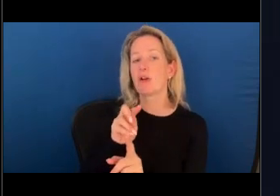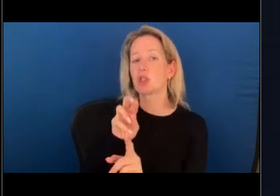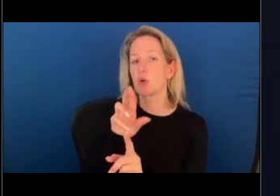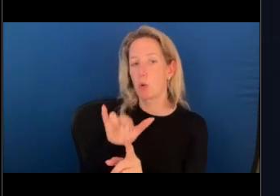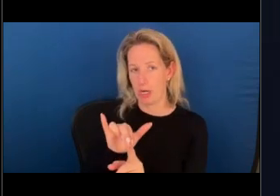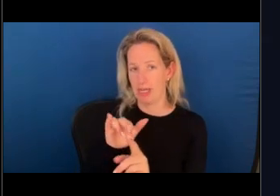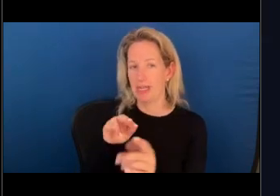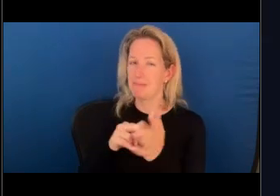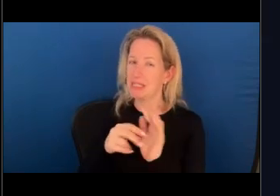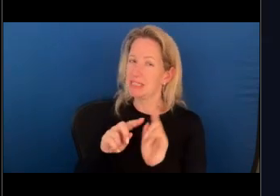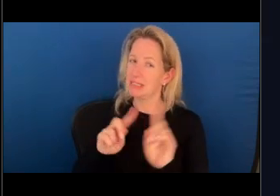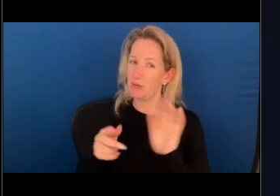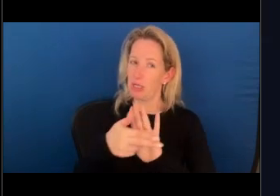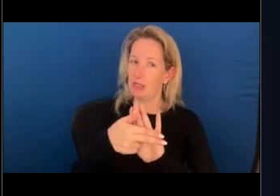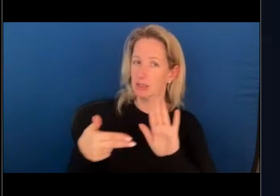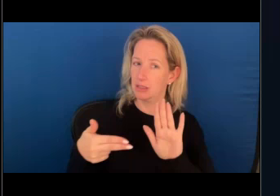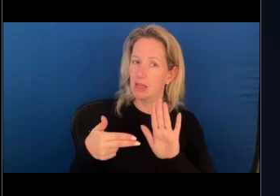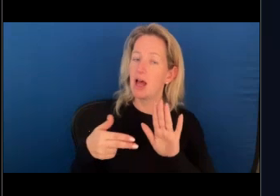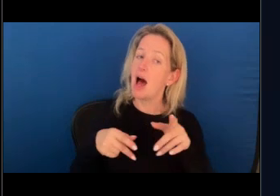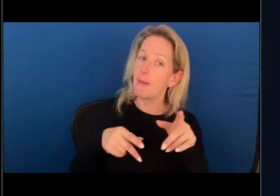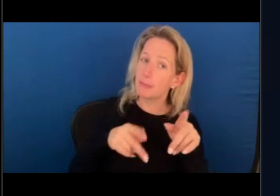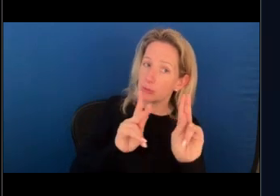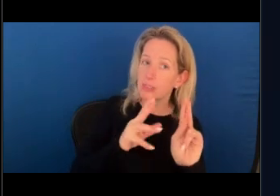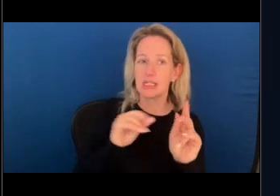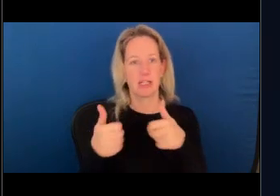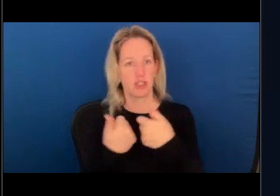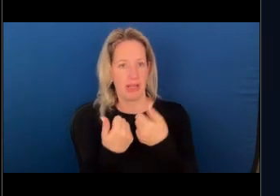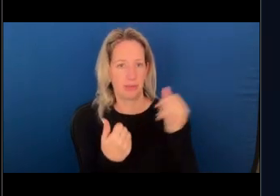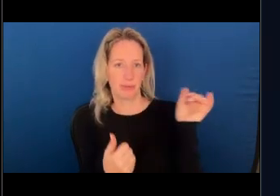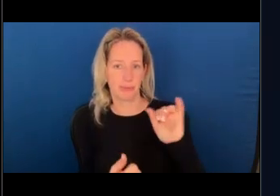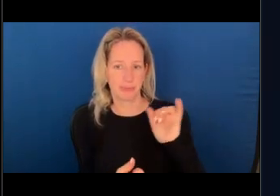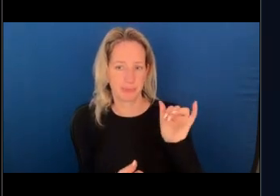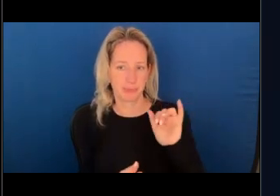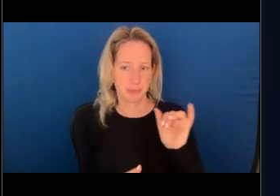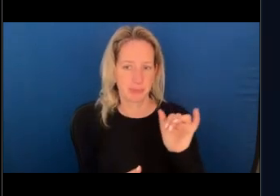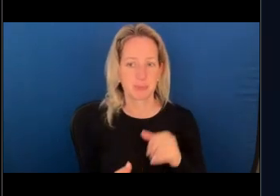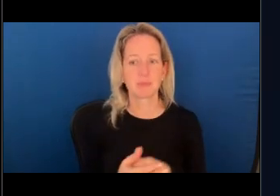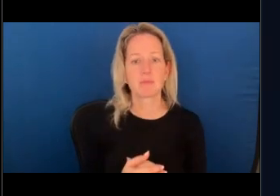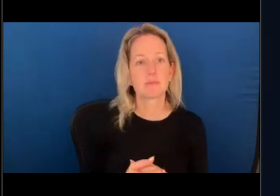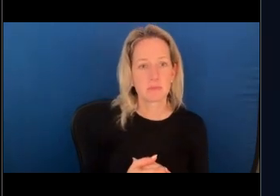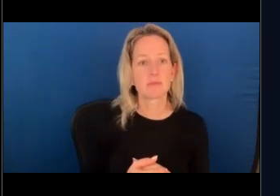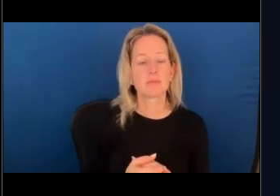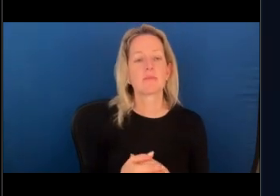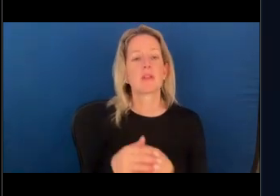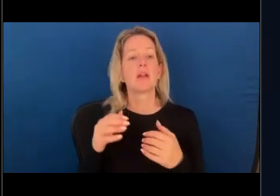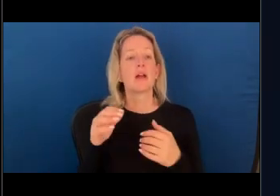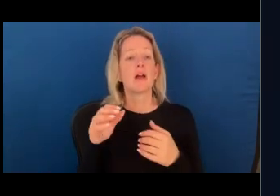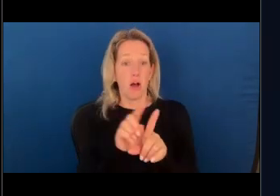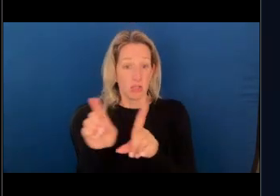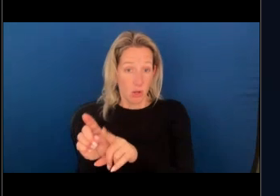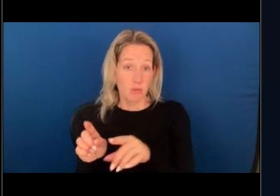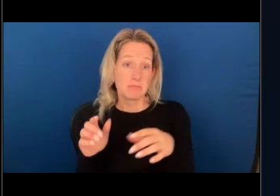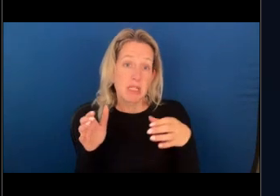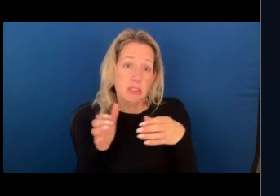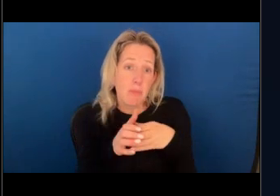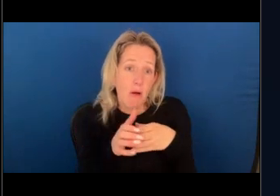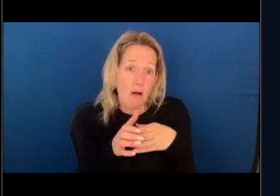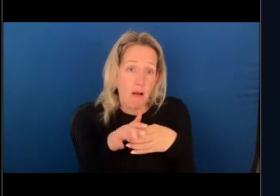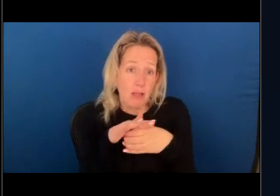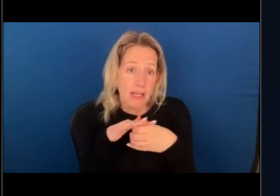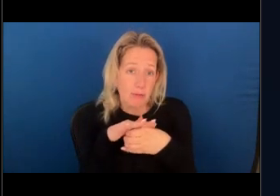And so that has its opportunities and challenges. On the other side, it's a small area, so this can make it